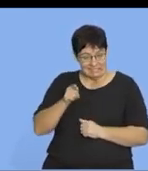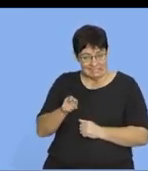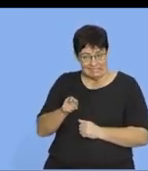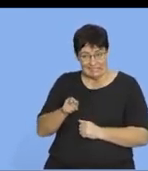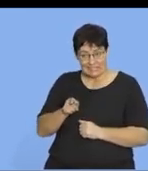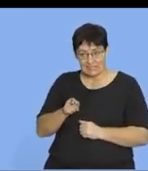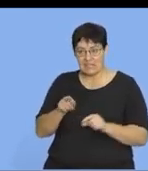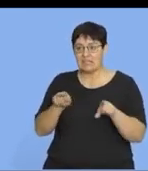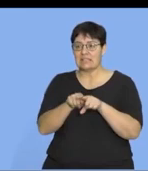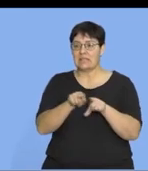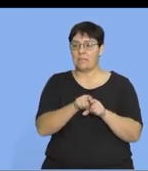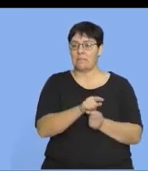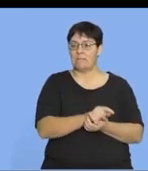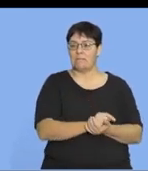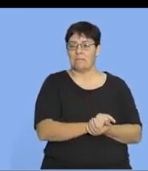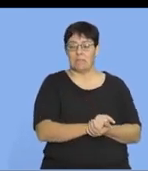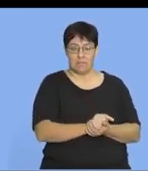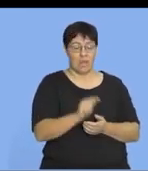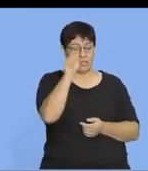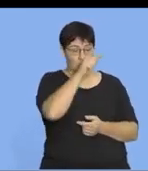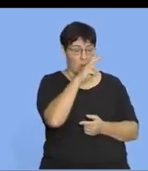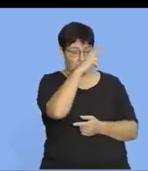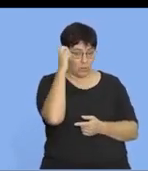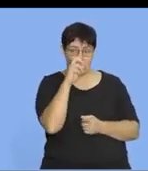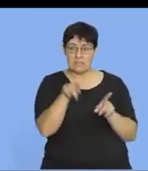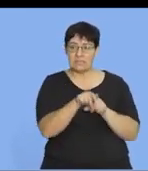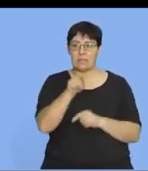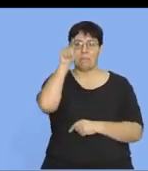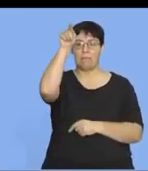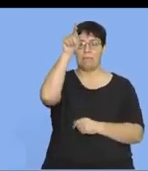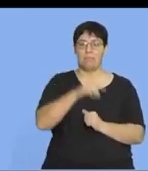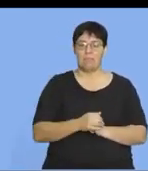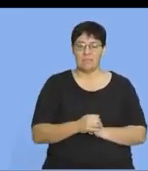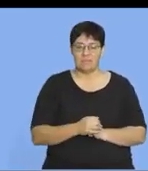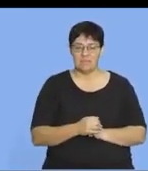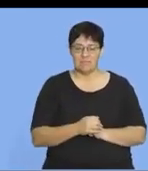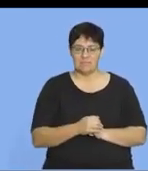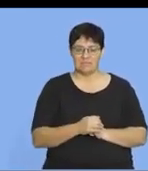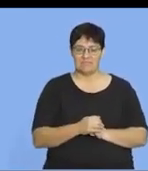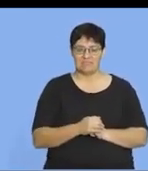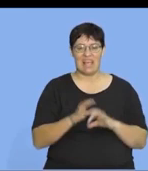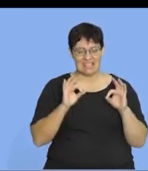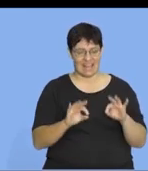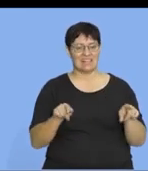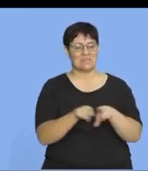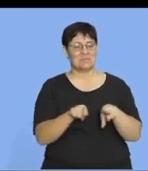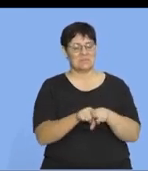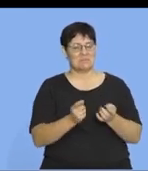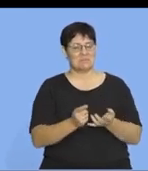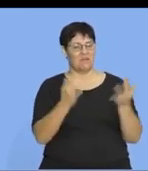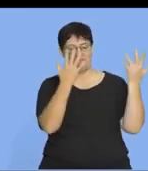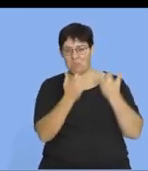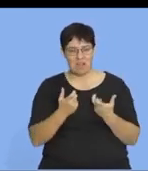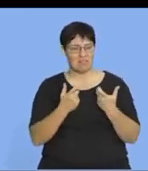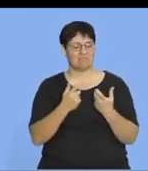that is the same. This, what I've circled in blue, is the same as that. It's exactly all the same